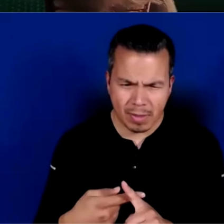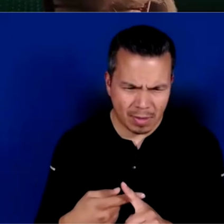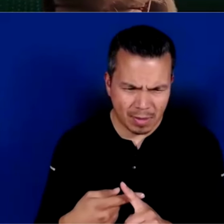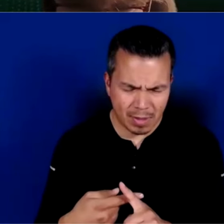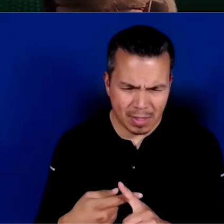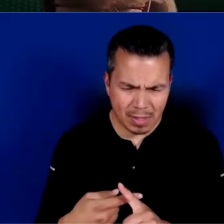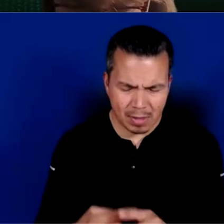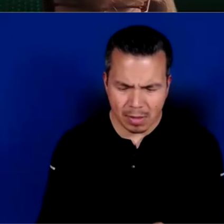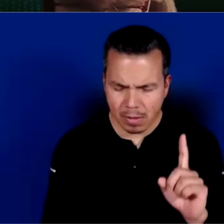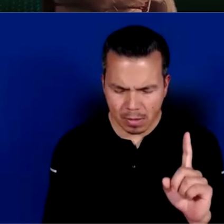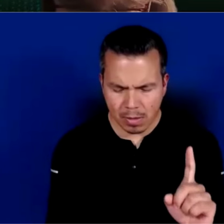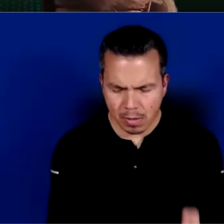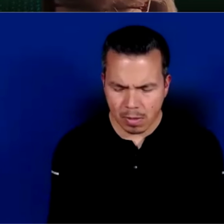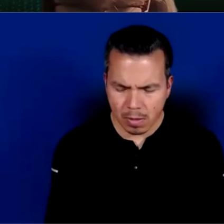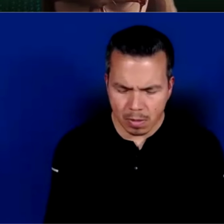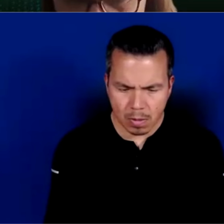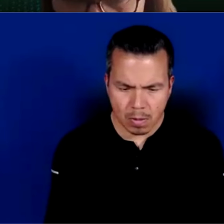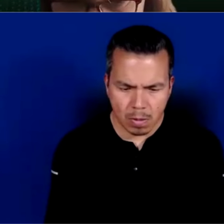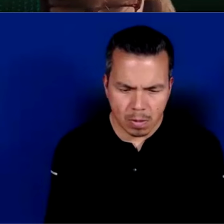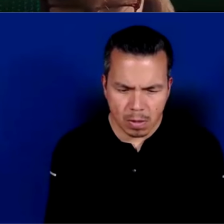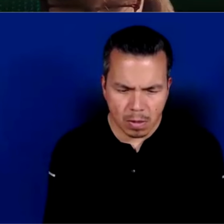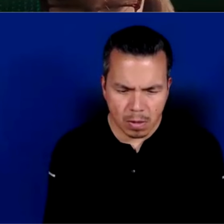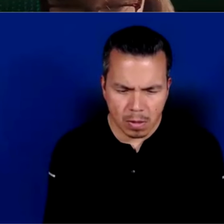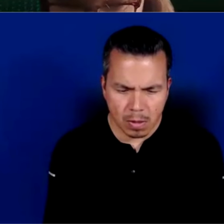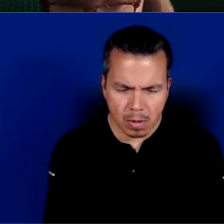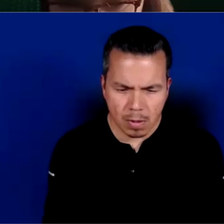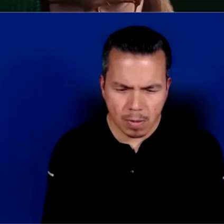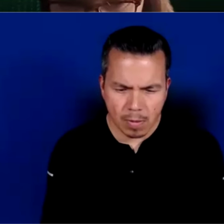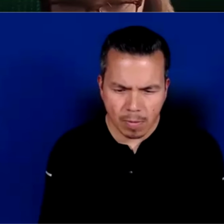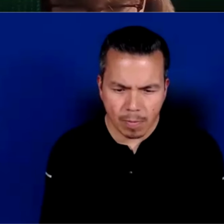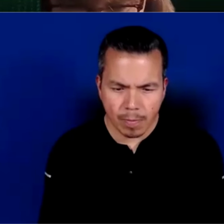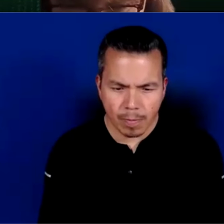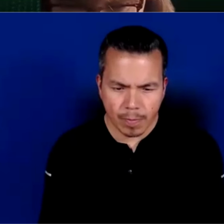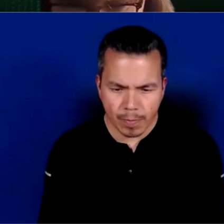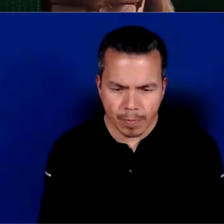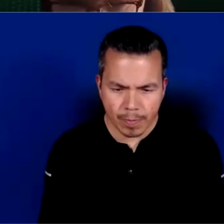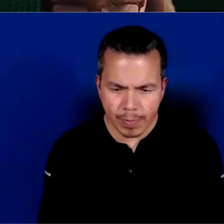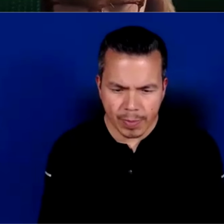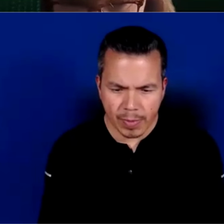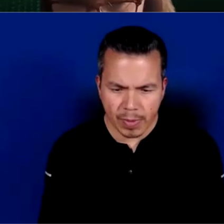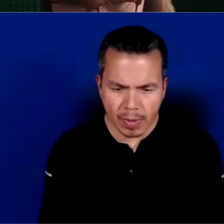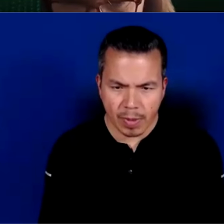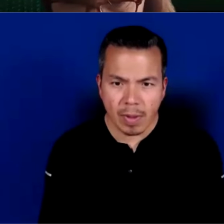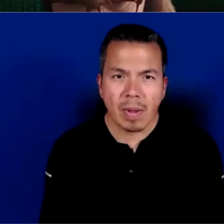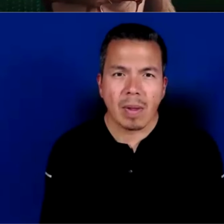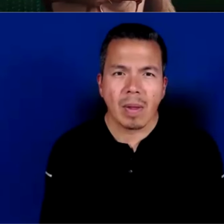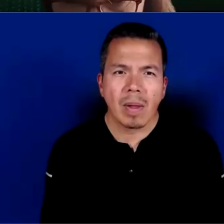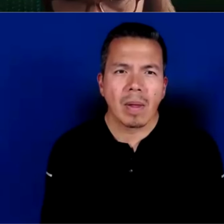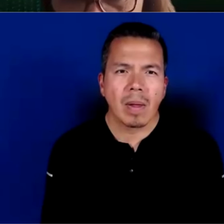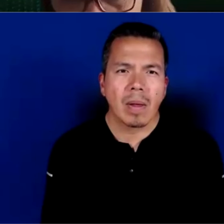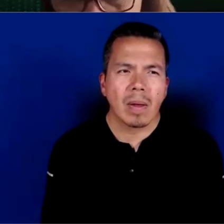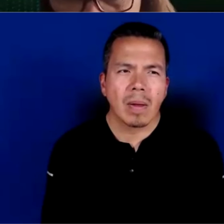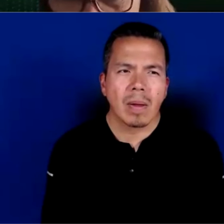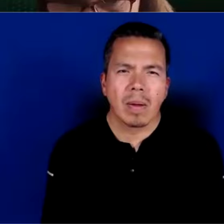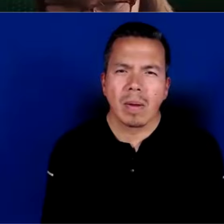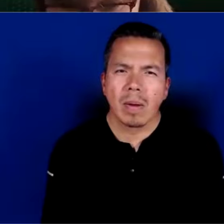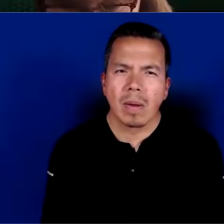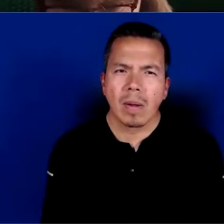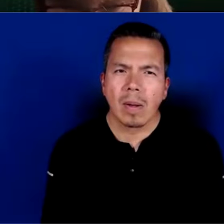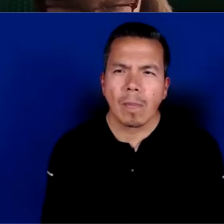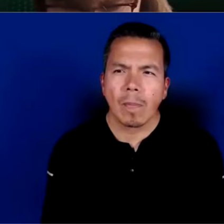amount? Or would be excluded for as many months equal to the grant? As in, like if they got